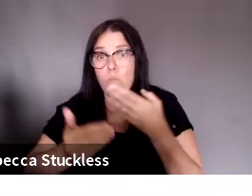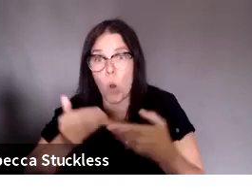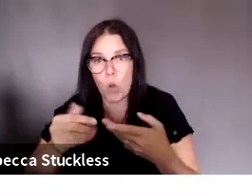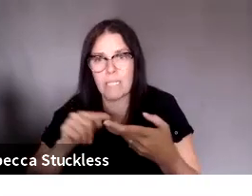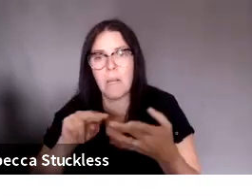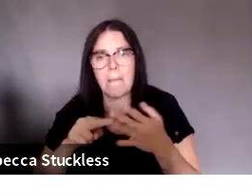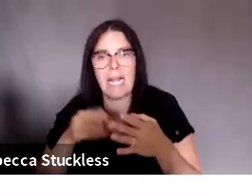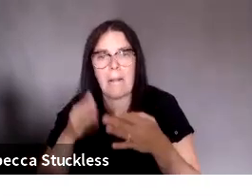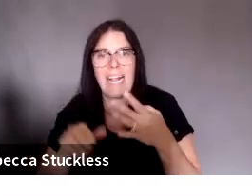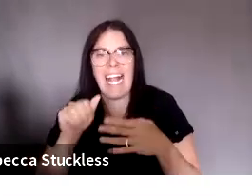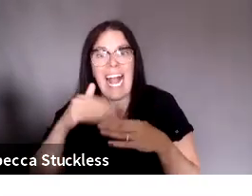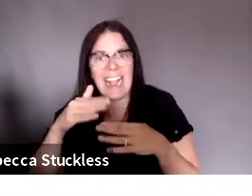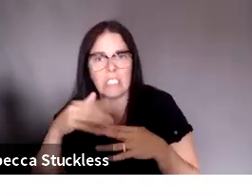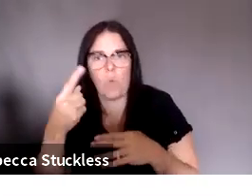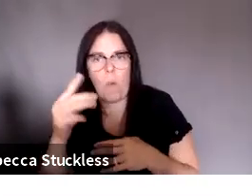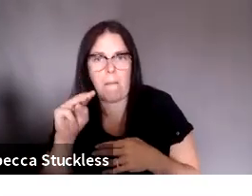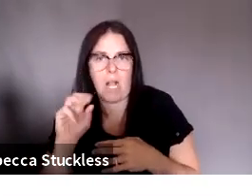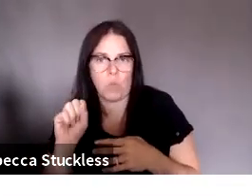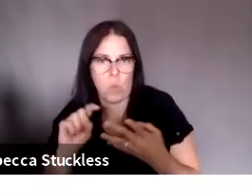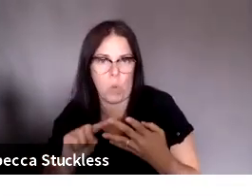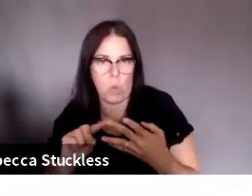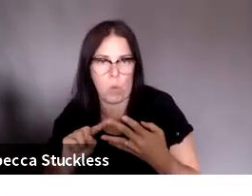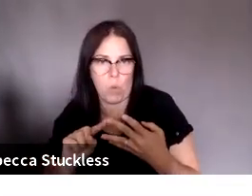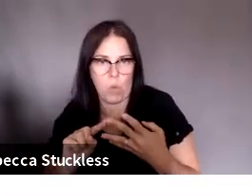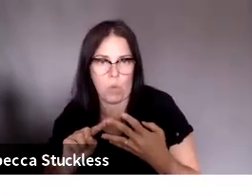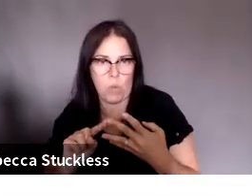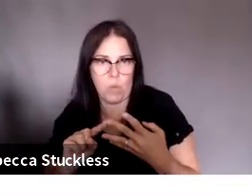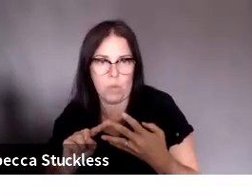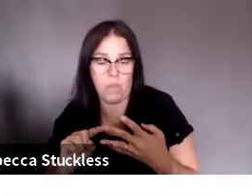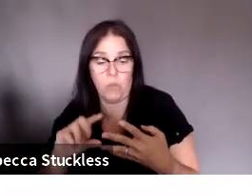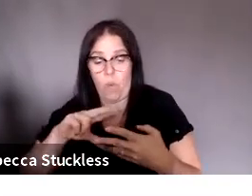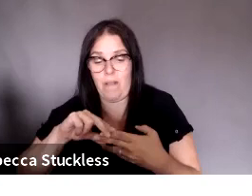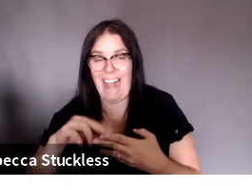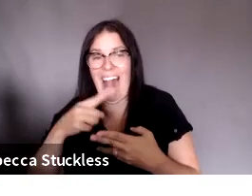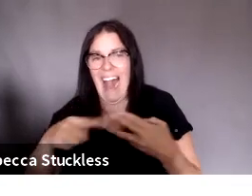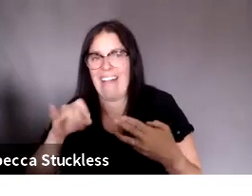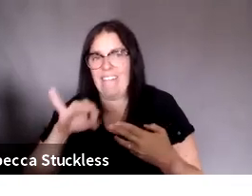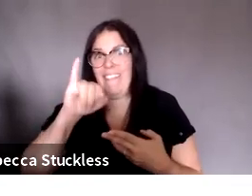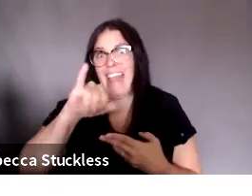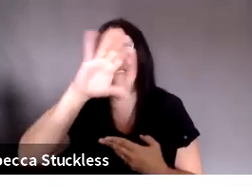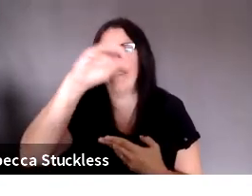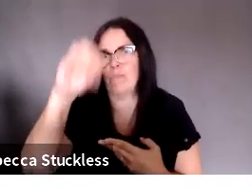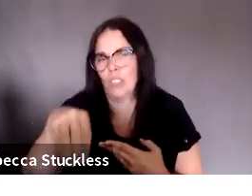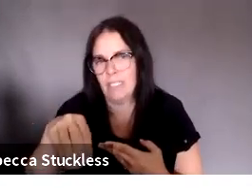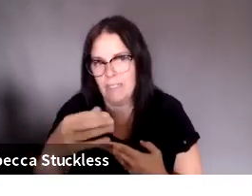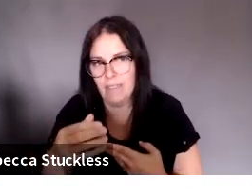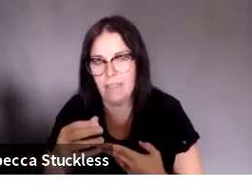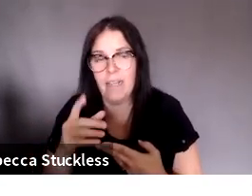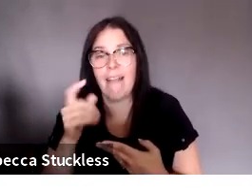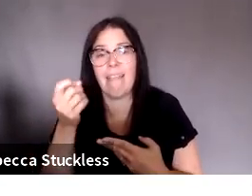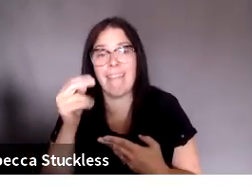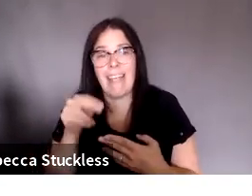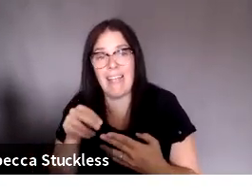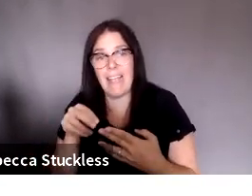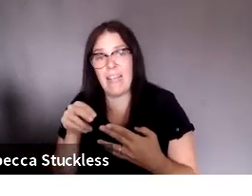50. And this, I'm going to repeat what I said earlier. These 2 measures are recorded on the